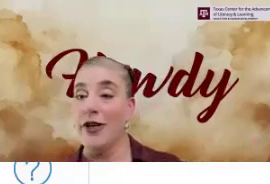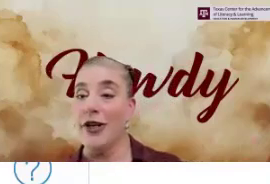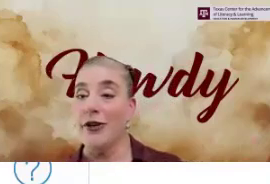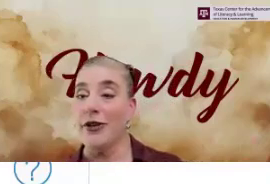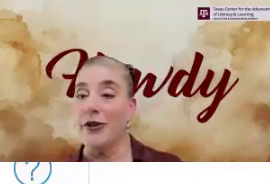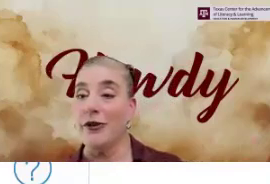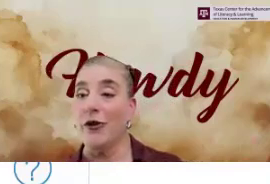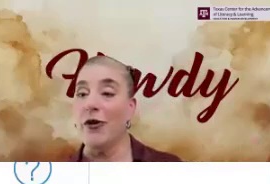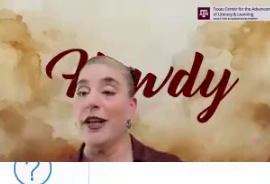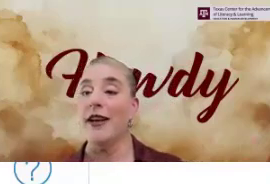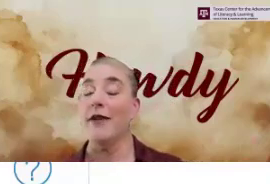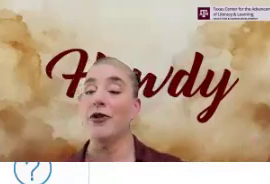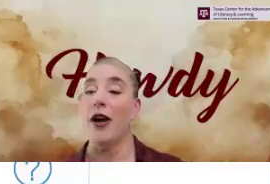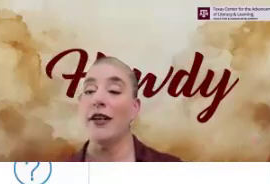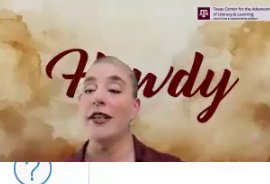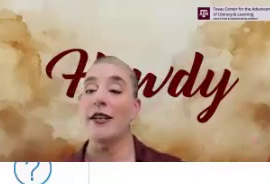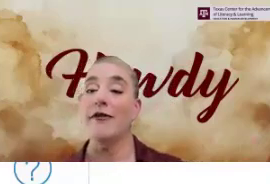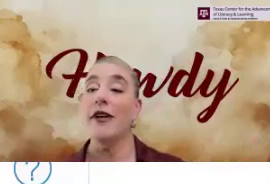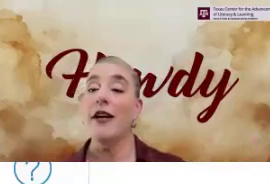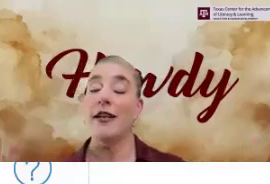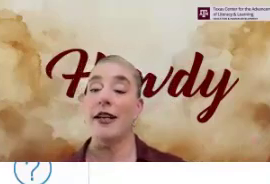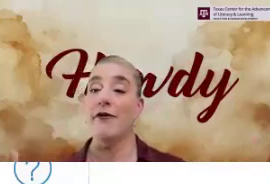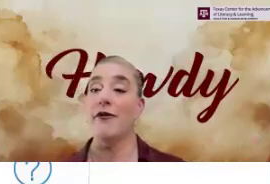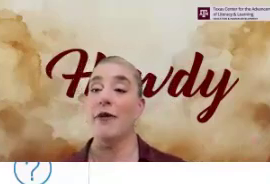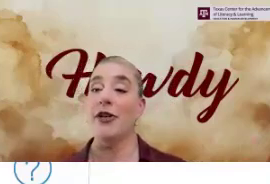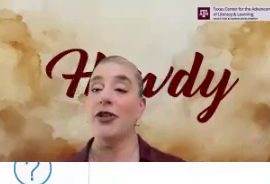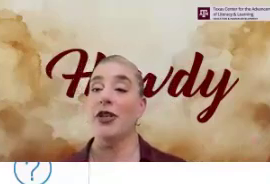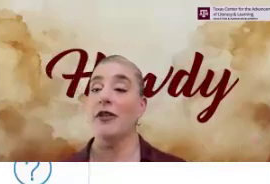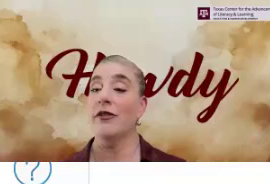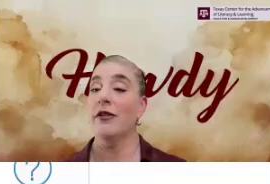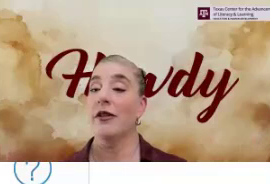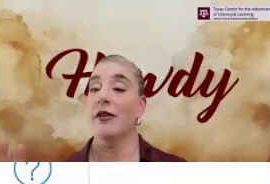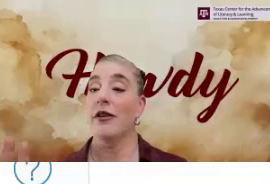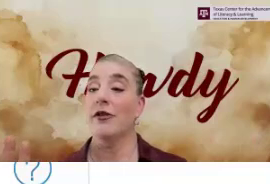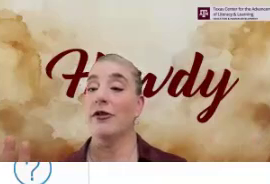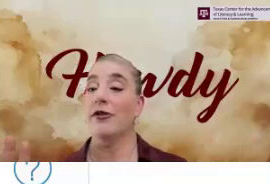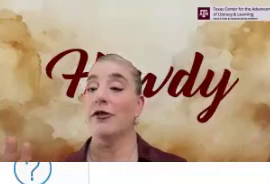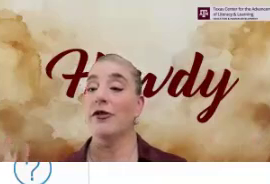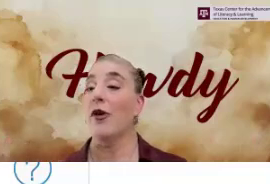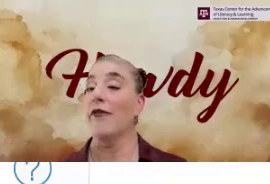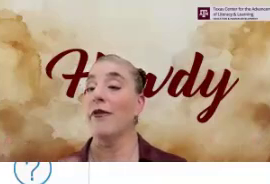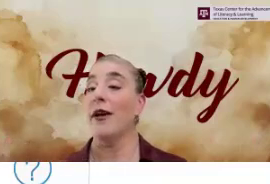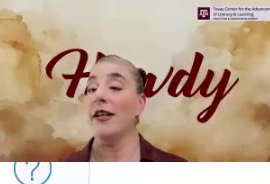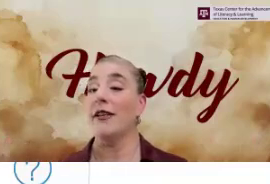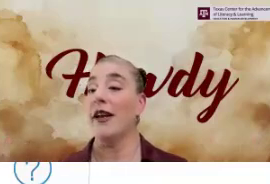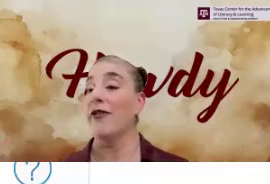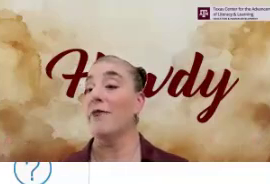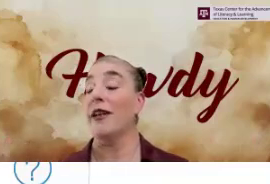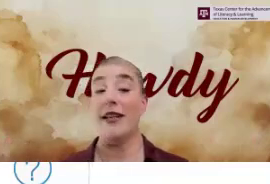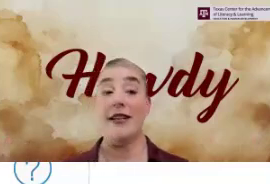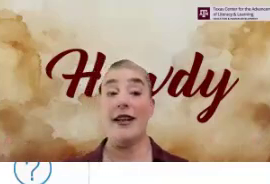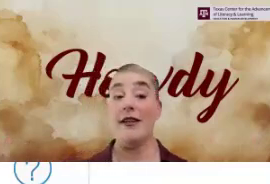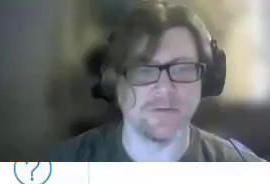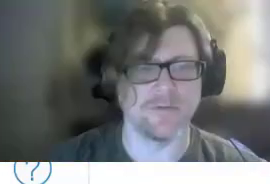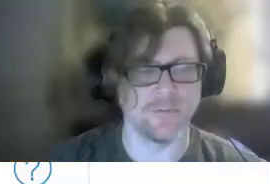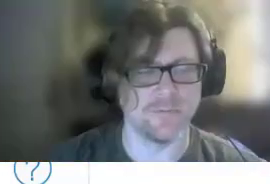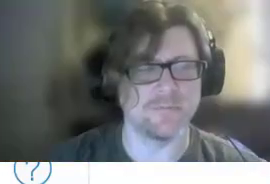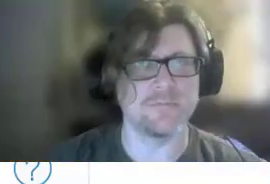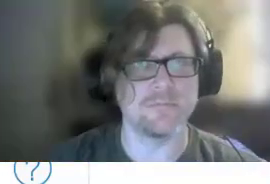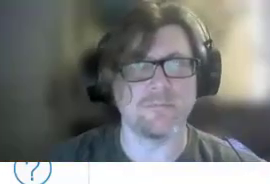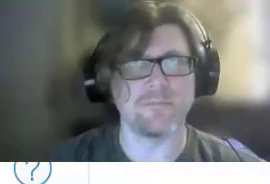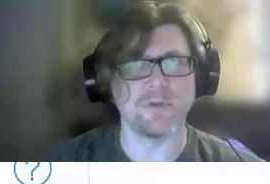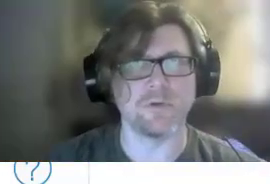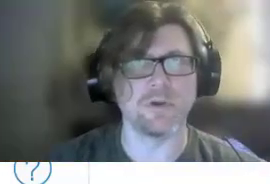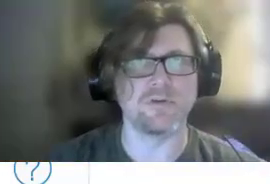got it over here too. So again, I'm trying to give the information so everybody can get there. Yeah.